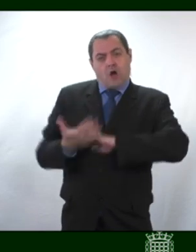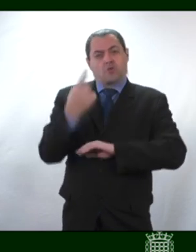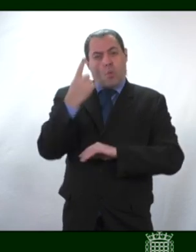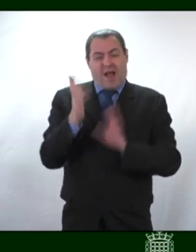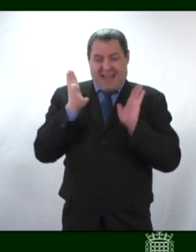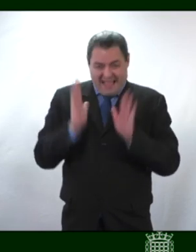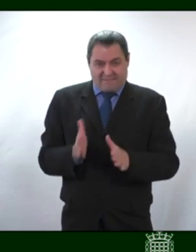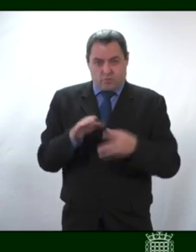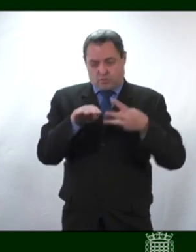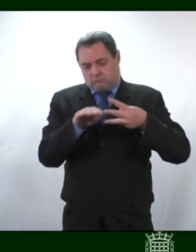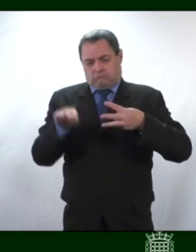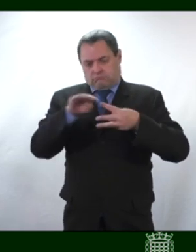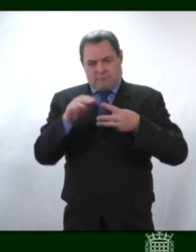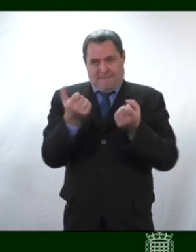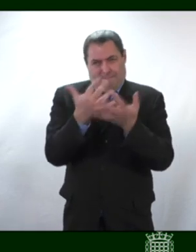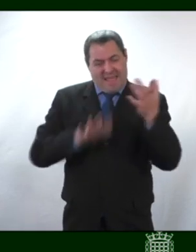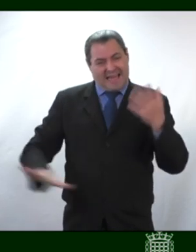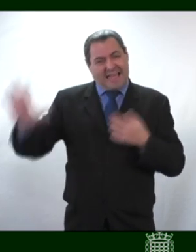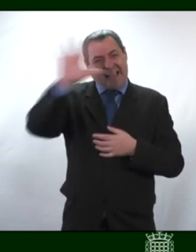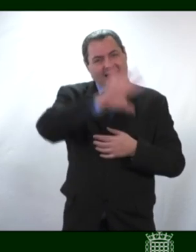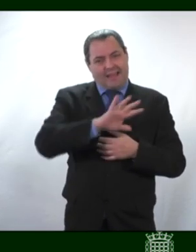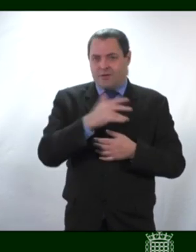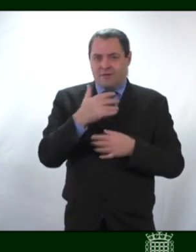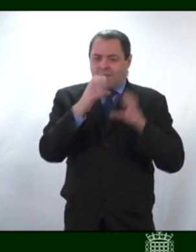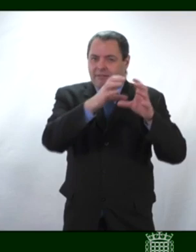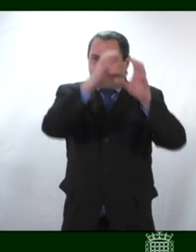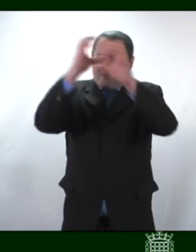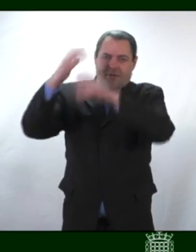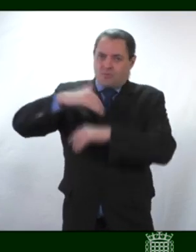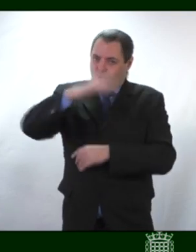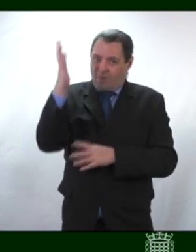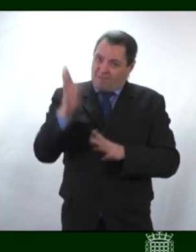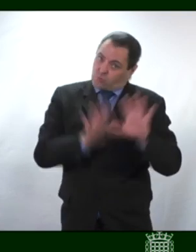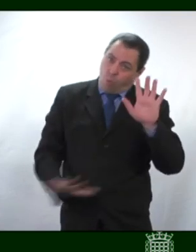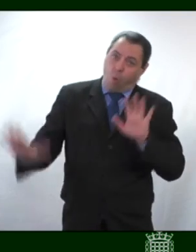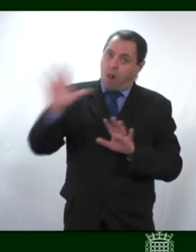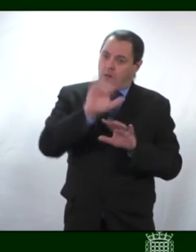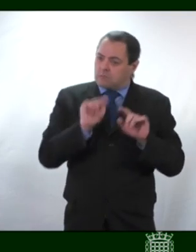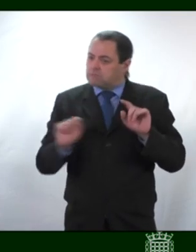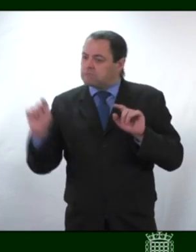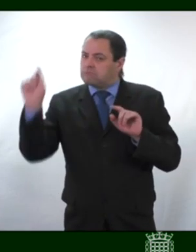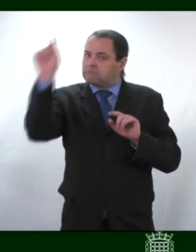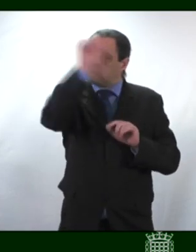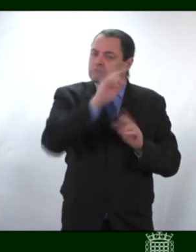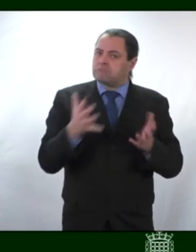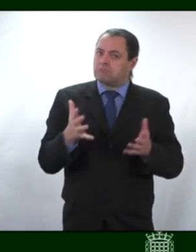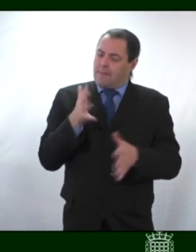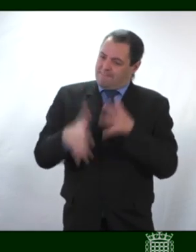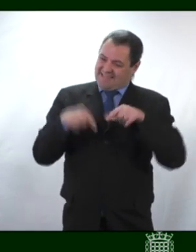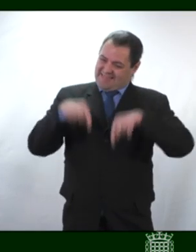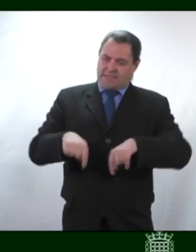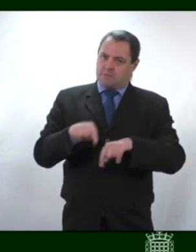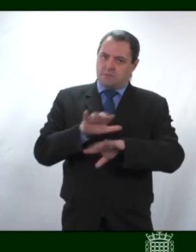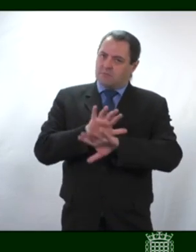needed. He knows more areas are likely to go into Tier 3. This is about so much more than